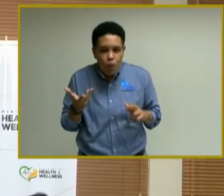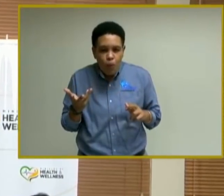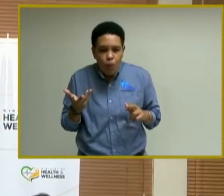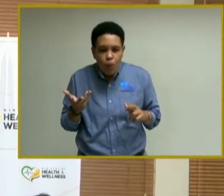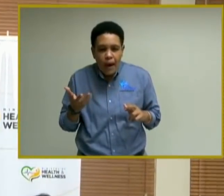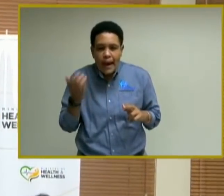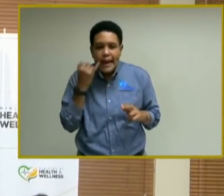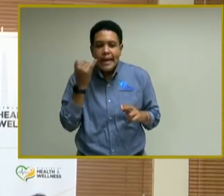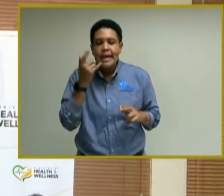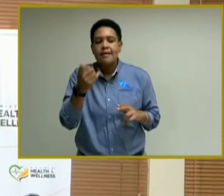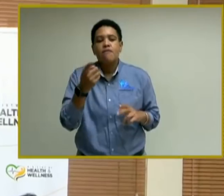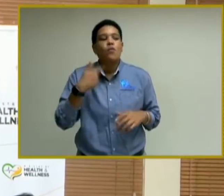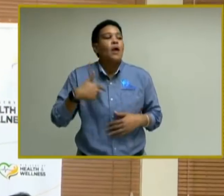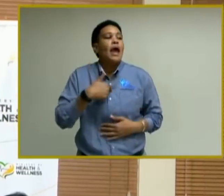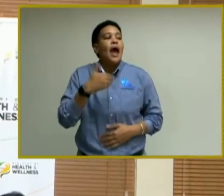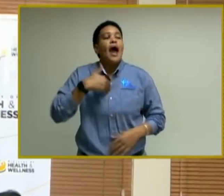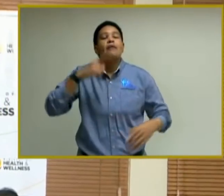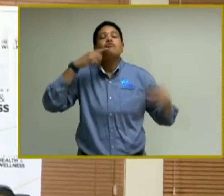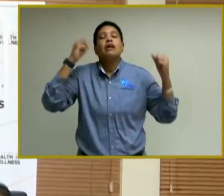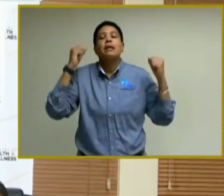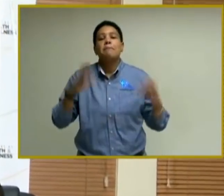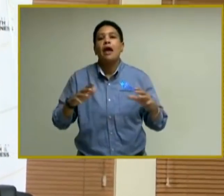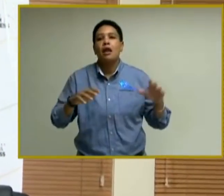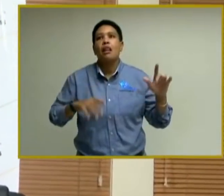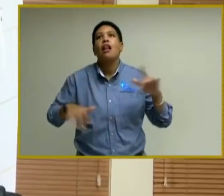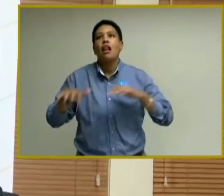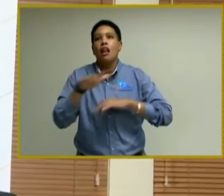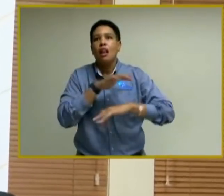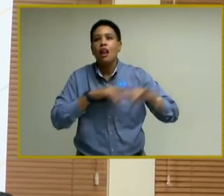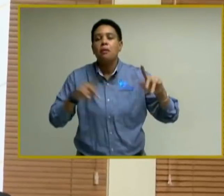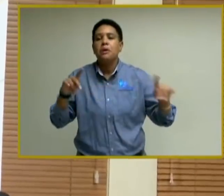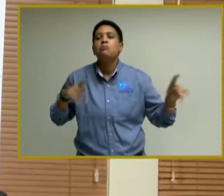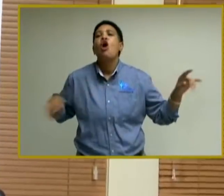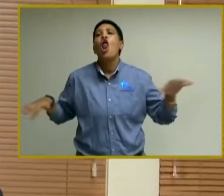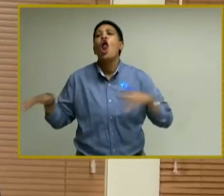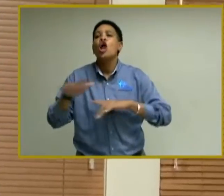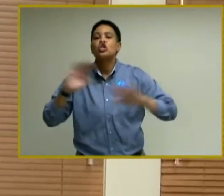If it is that we have significant movement, traffic,